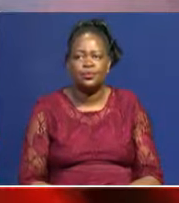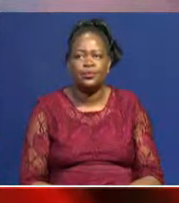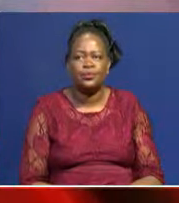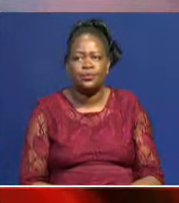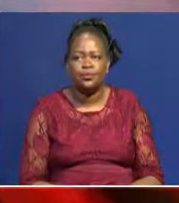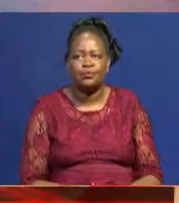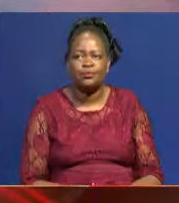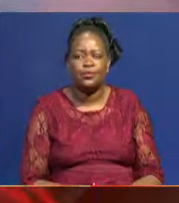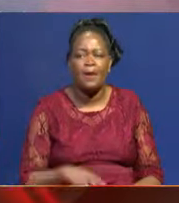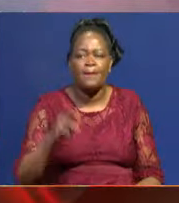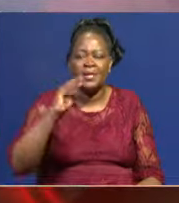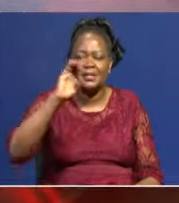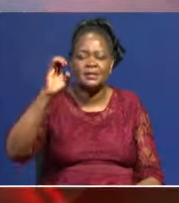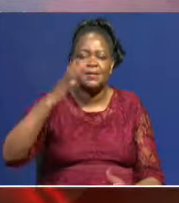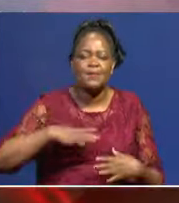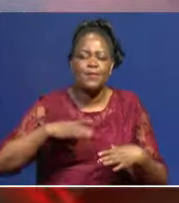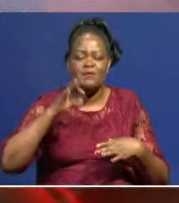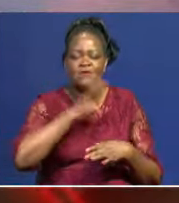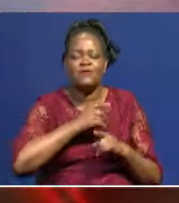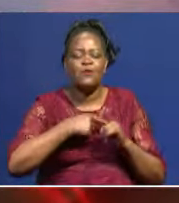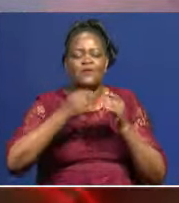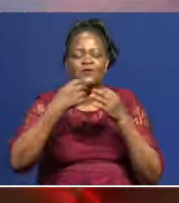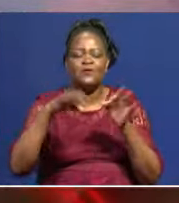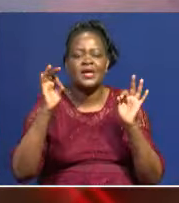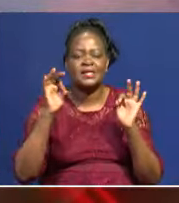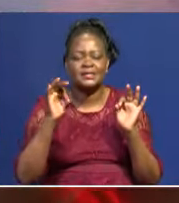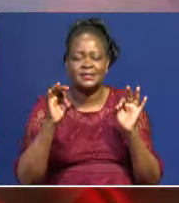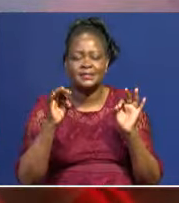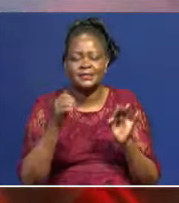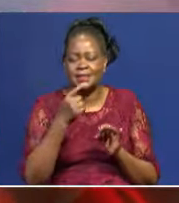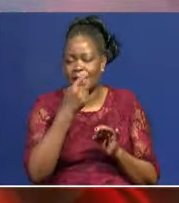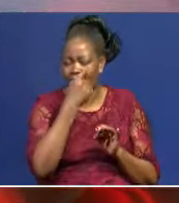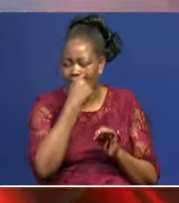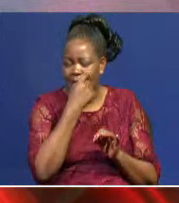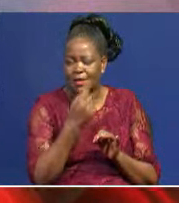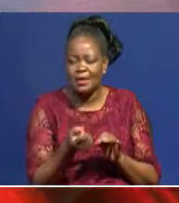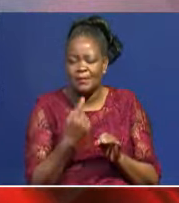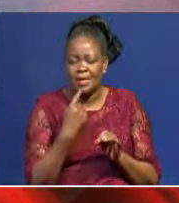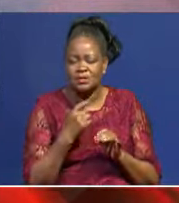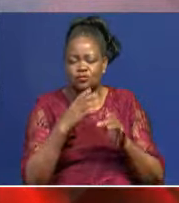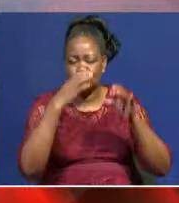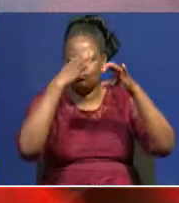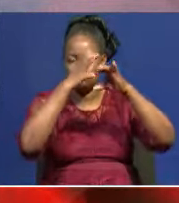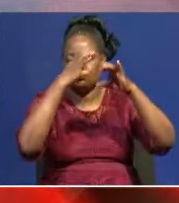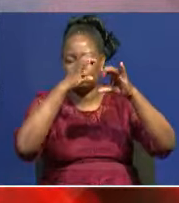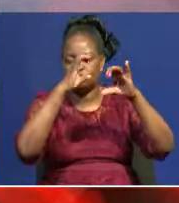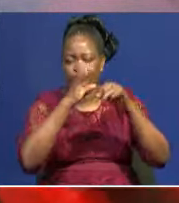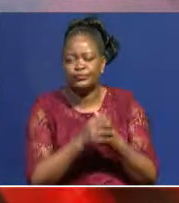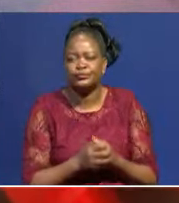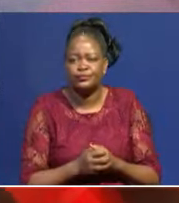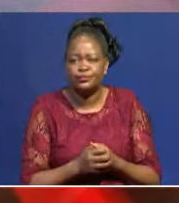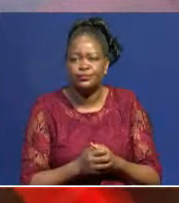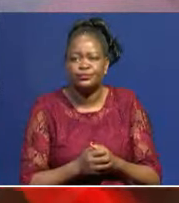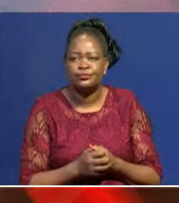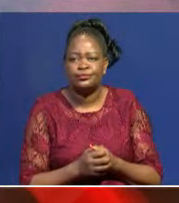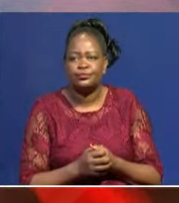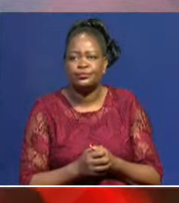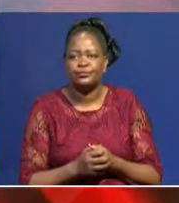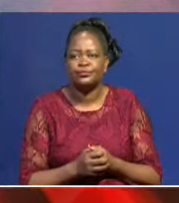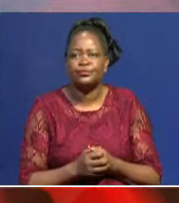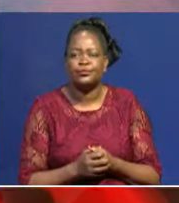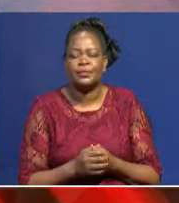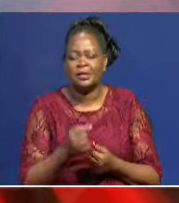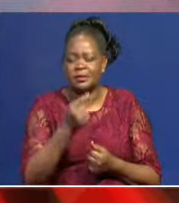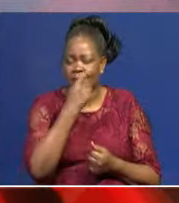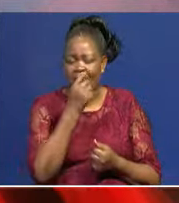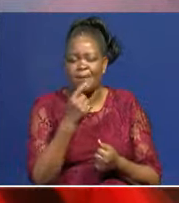Mandera East residents have benefited from free eye medical screening facilitated by the Fred Hollows Foundation. The eye medical camp,